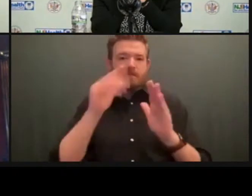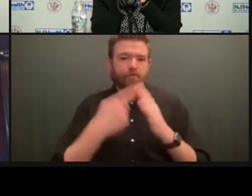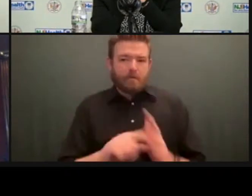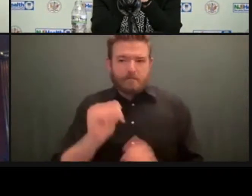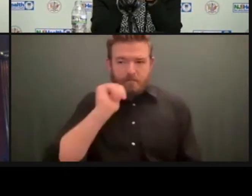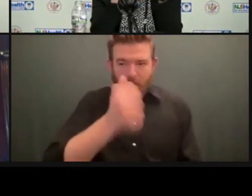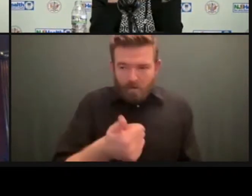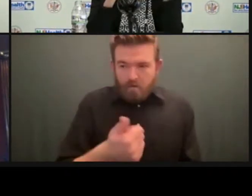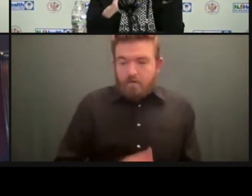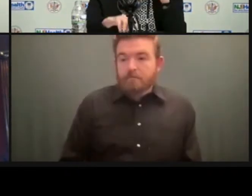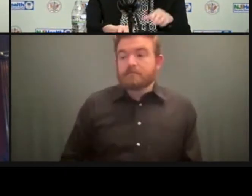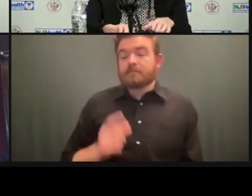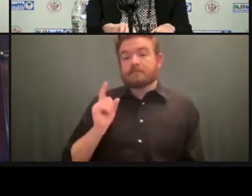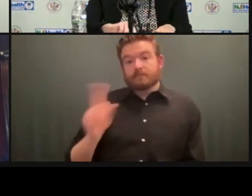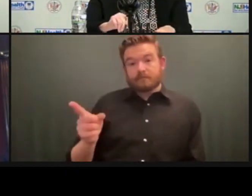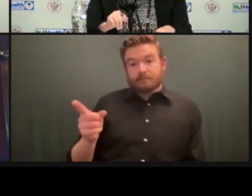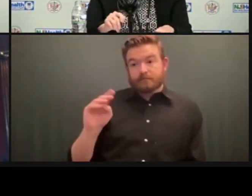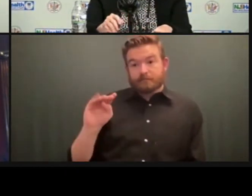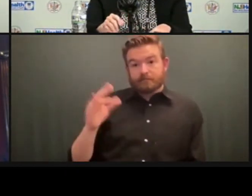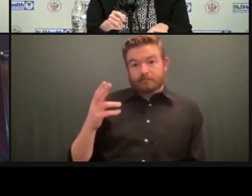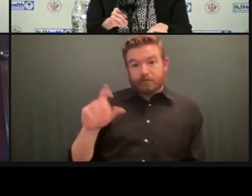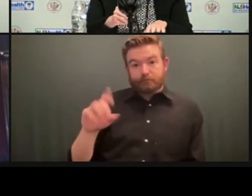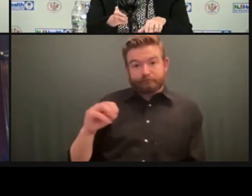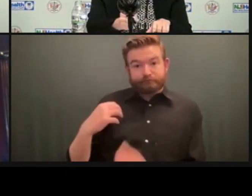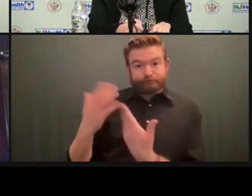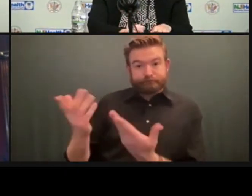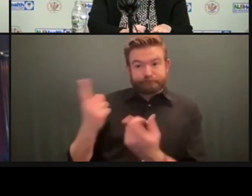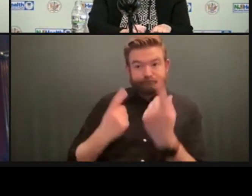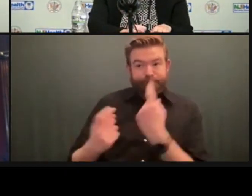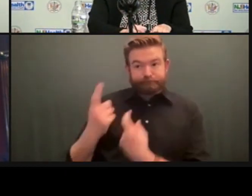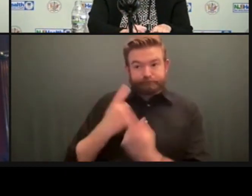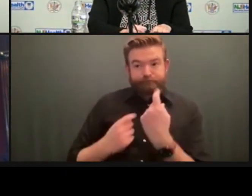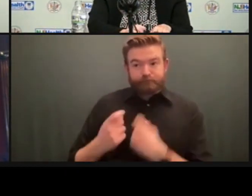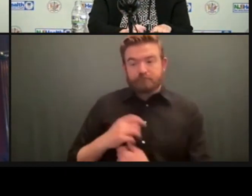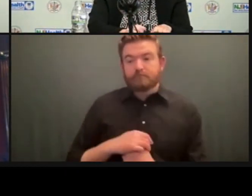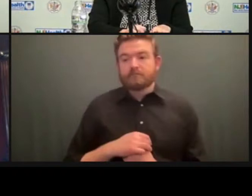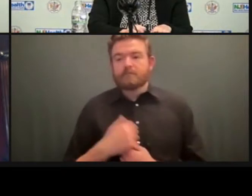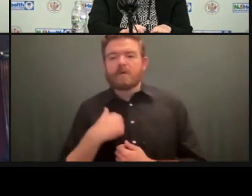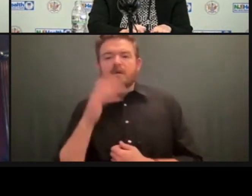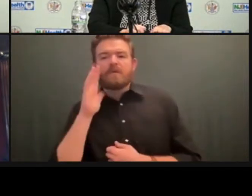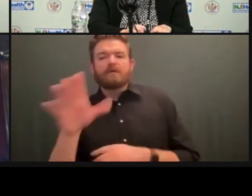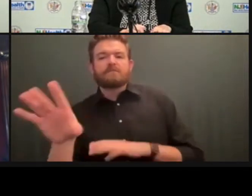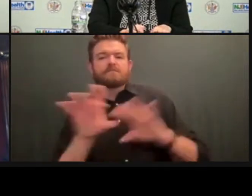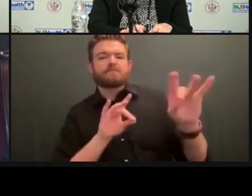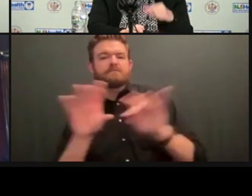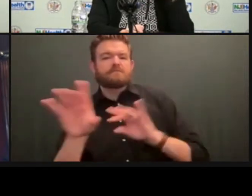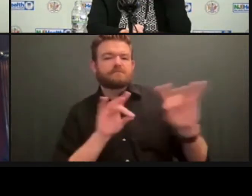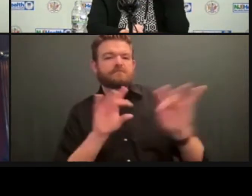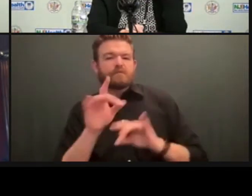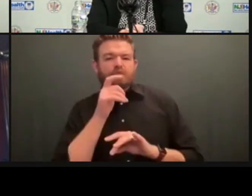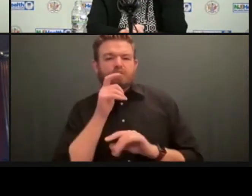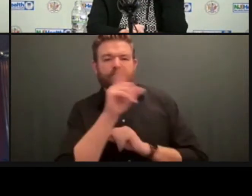Okay, we're going to start with Matt Arco. Hey, Matt.